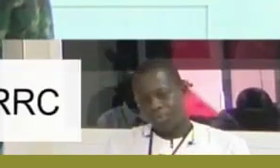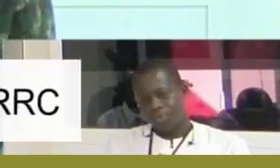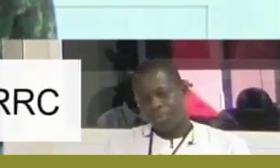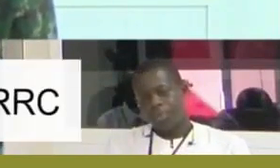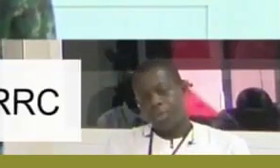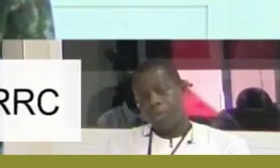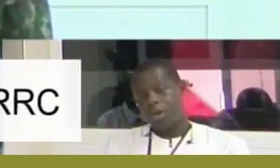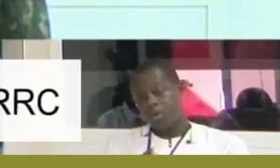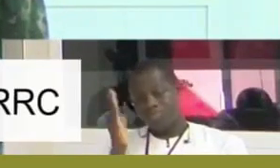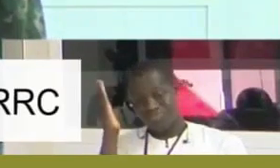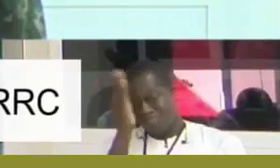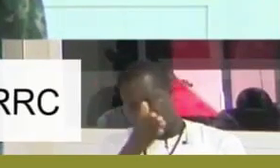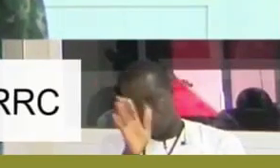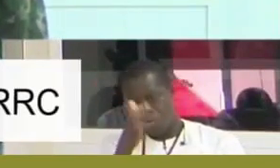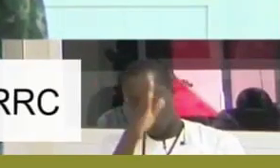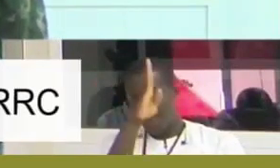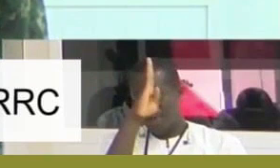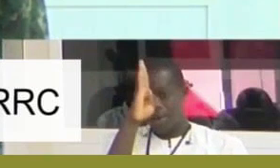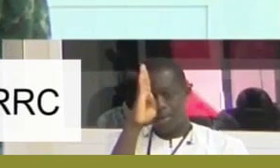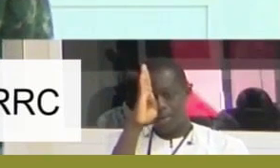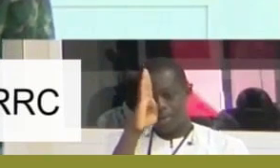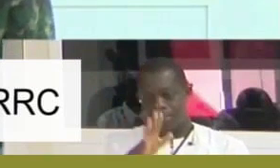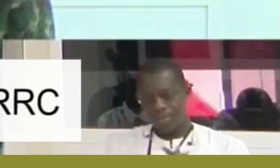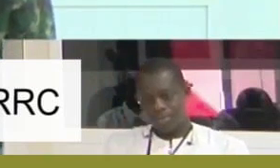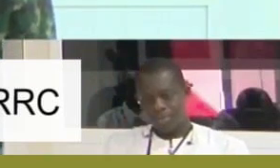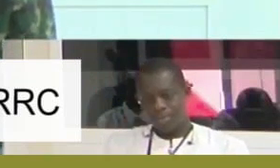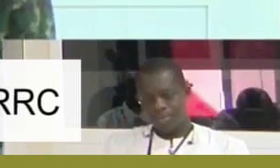2. And we headed towards Birkama.